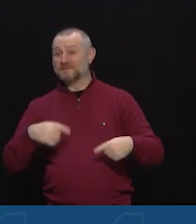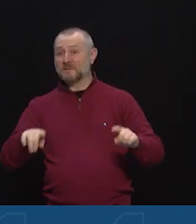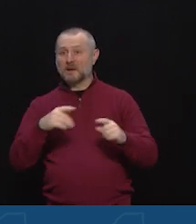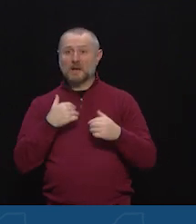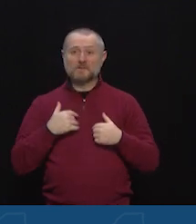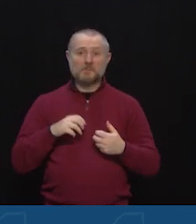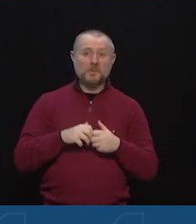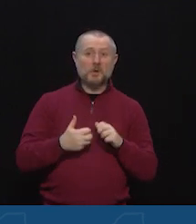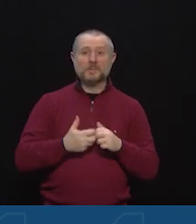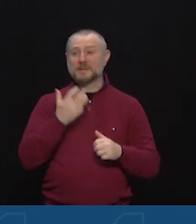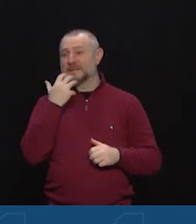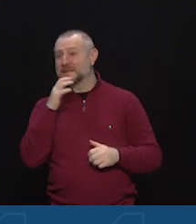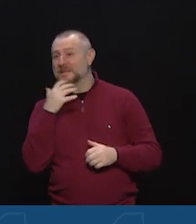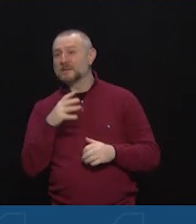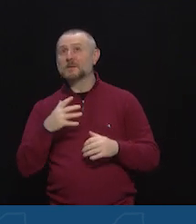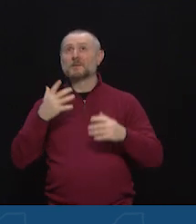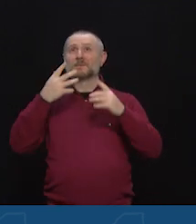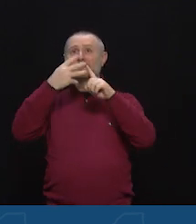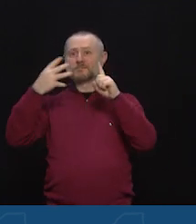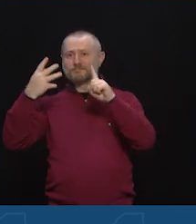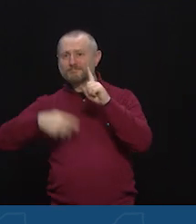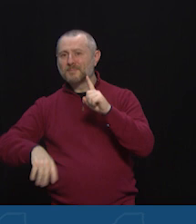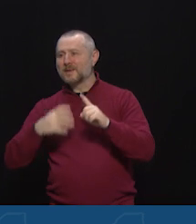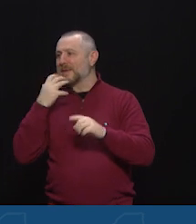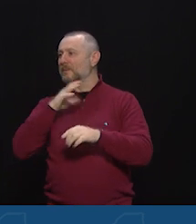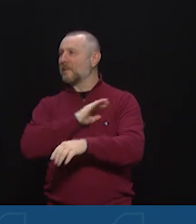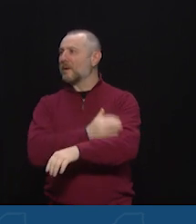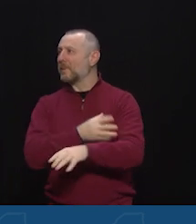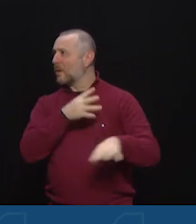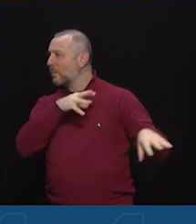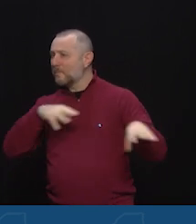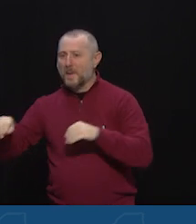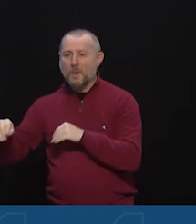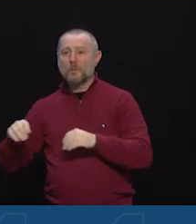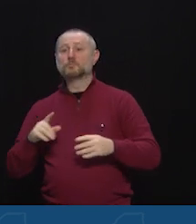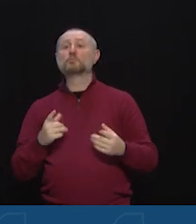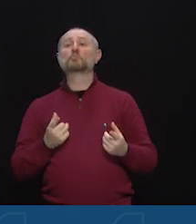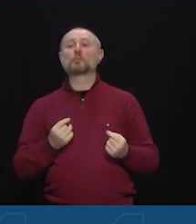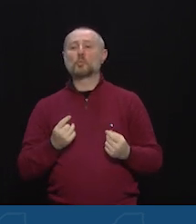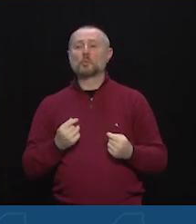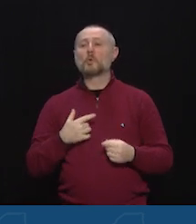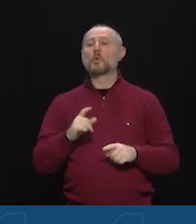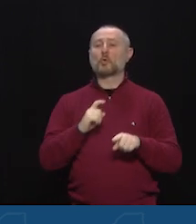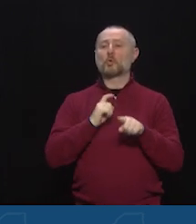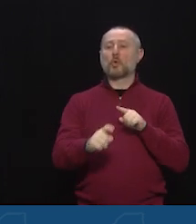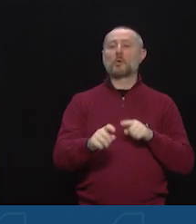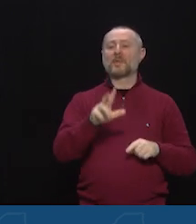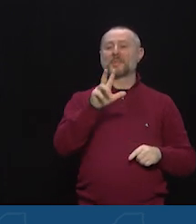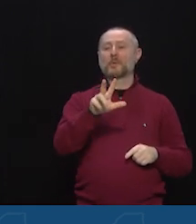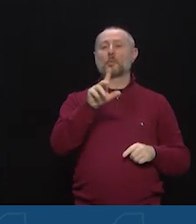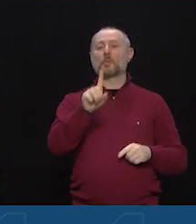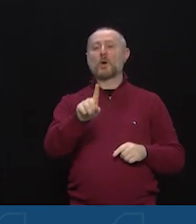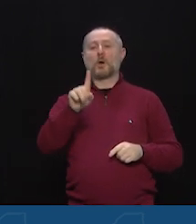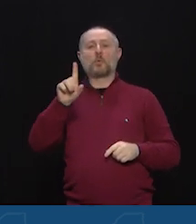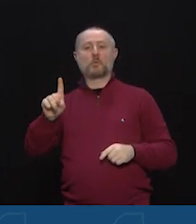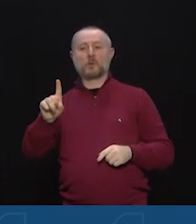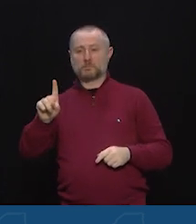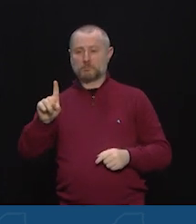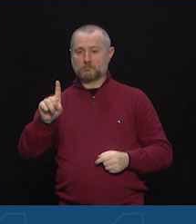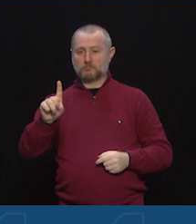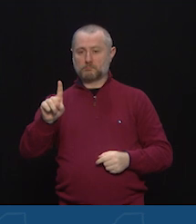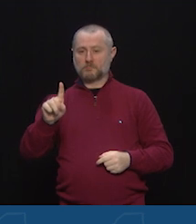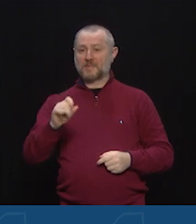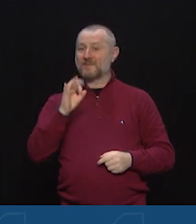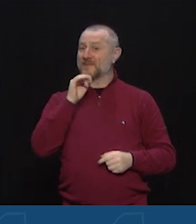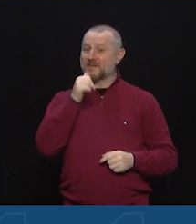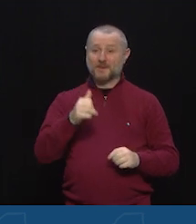this weekend, given these temperatures, call 311 right away if you have any storm-related issues that are not an